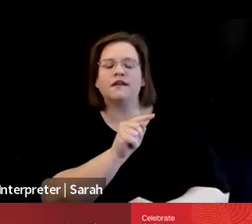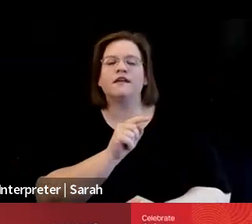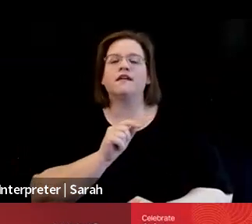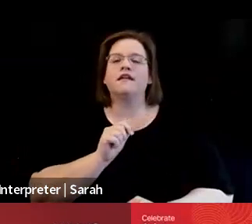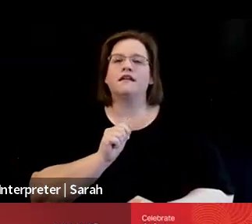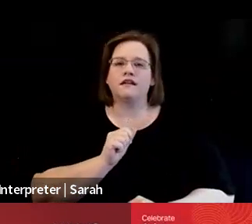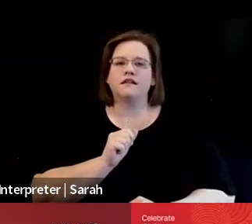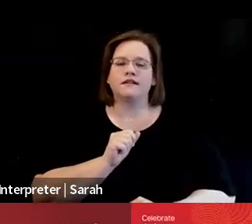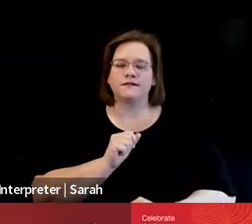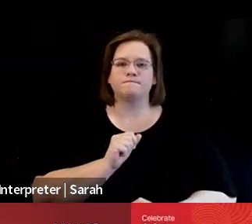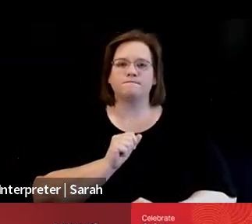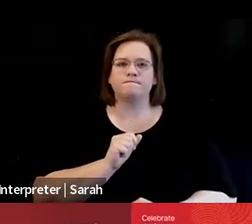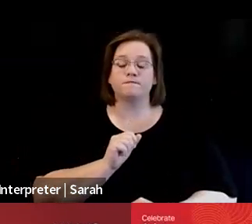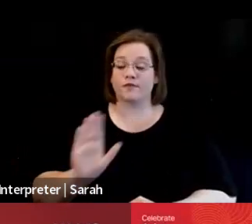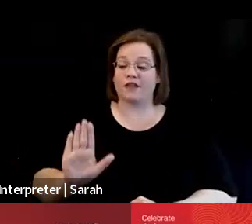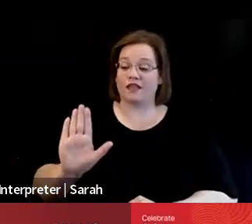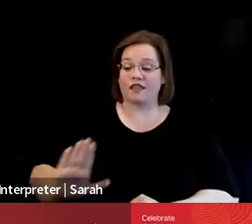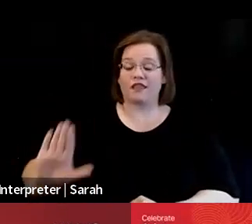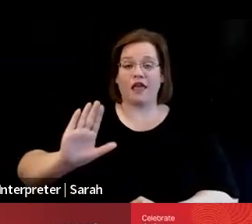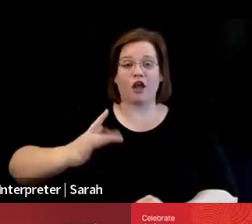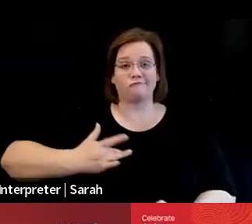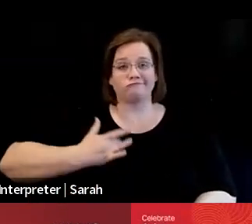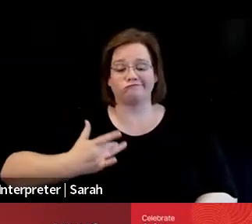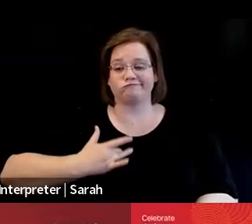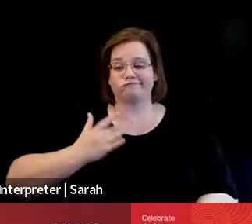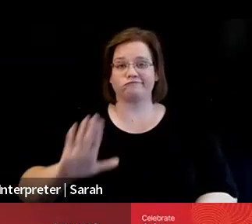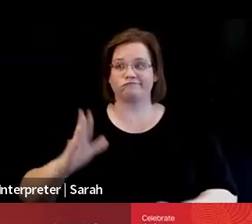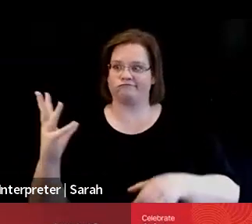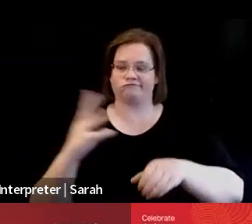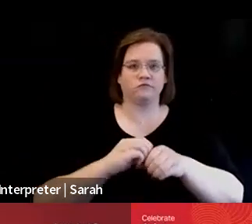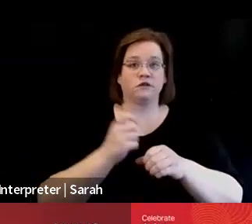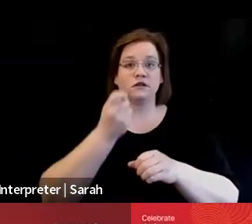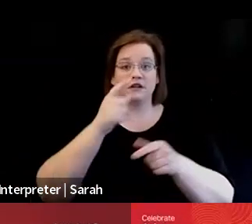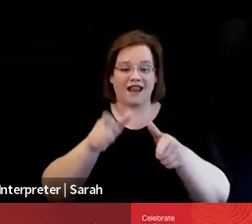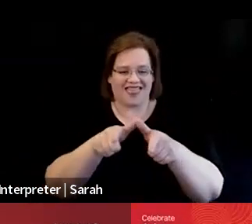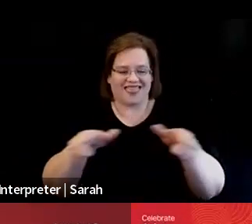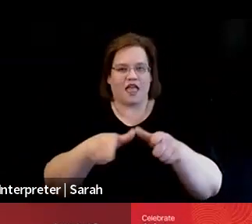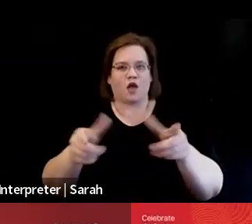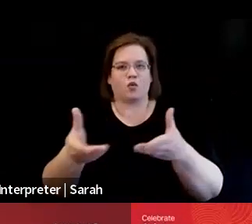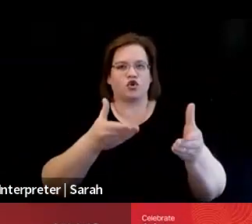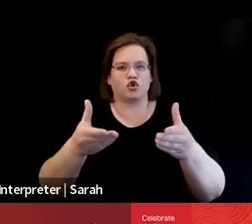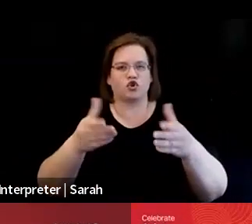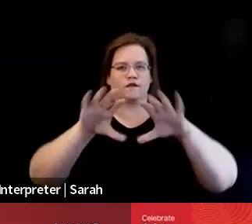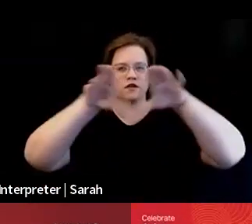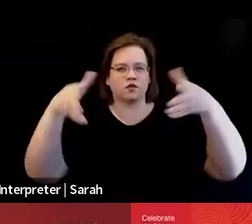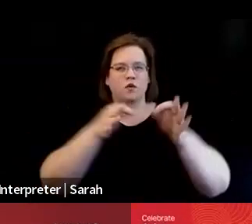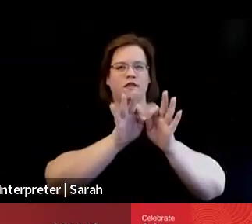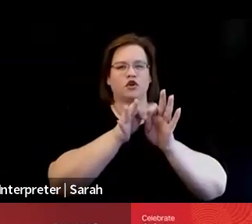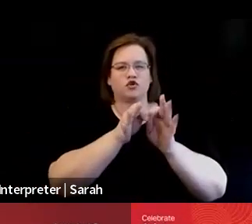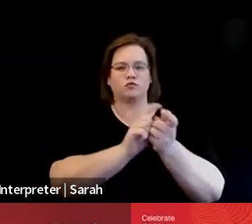Having a seat at the table, language services it's under the umbrella of enterprise equity within